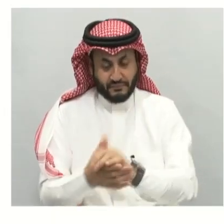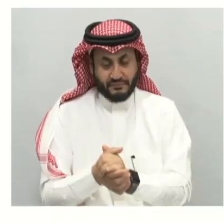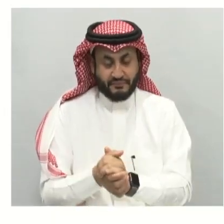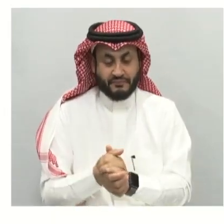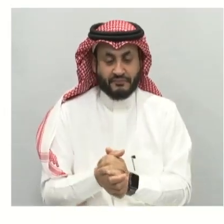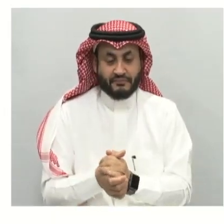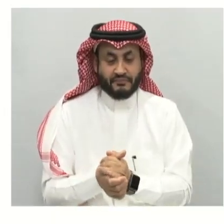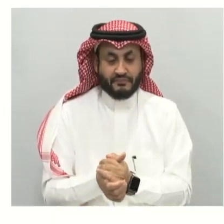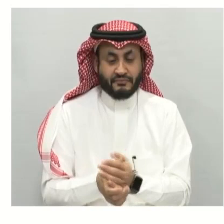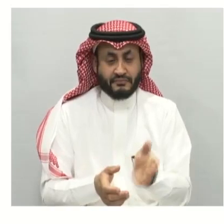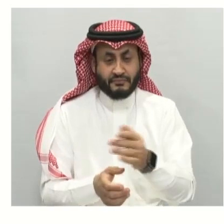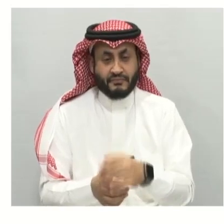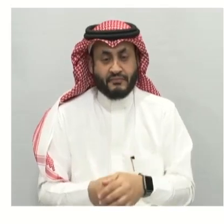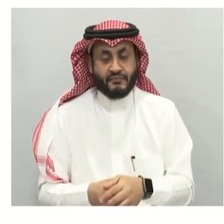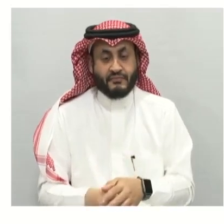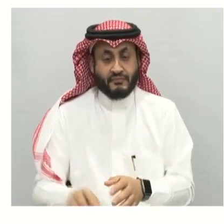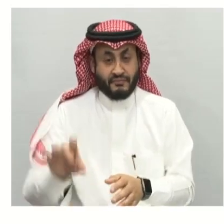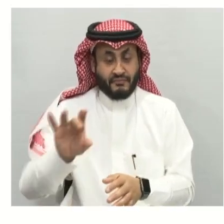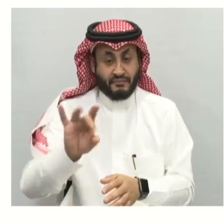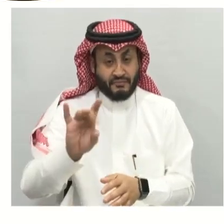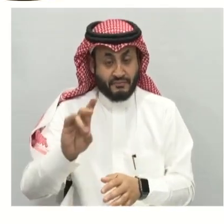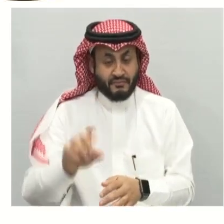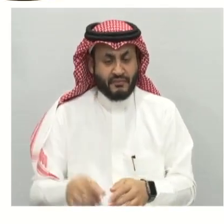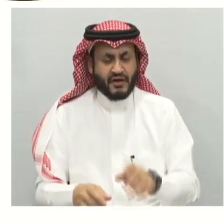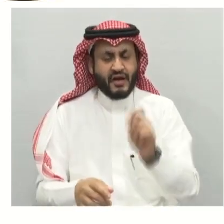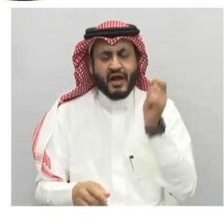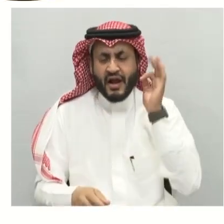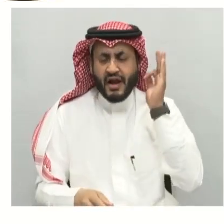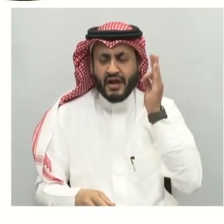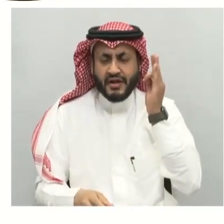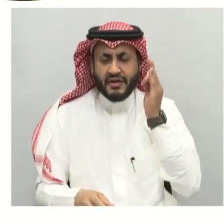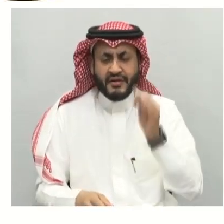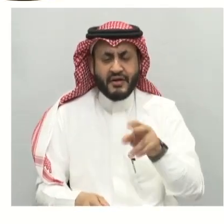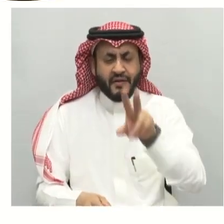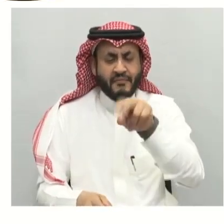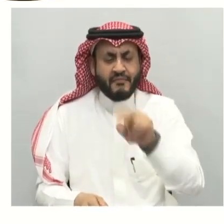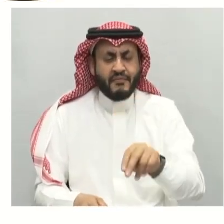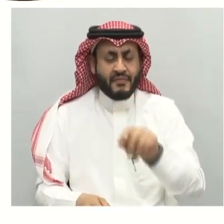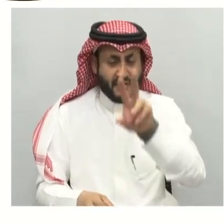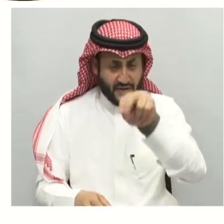Okay, so on page 87, let's listen and practice and trace.